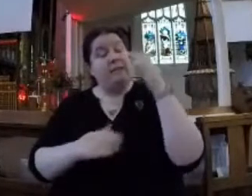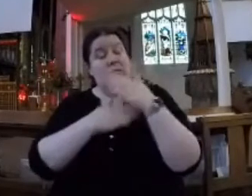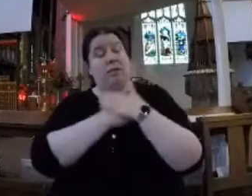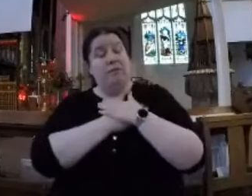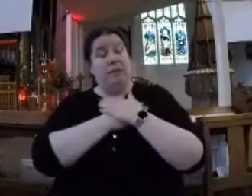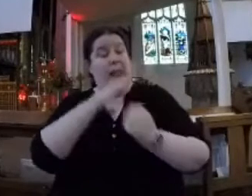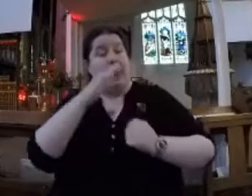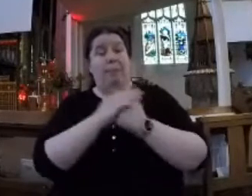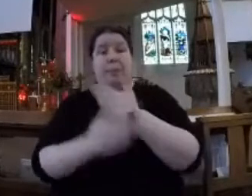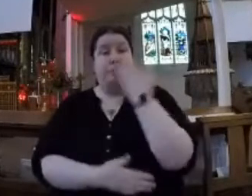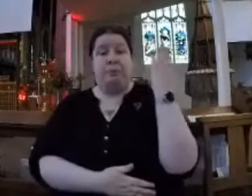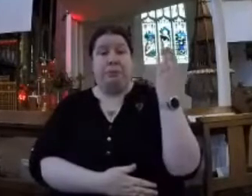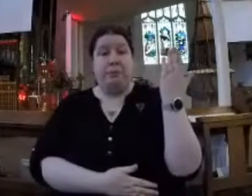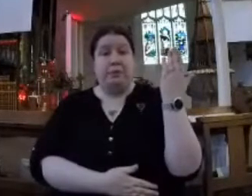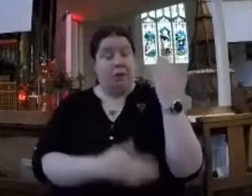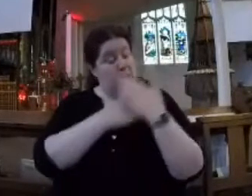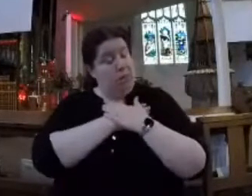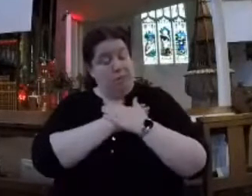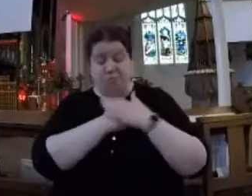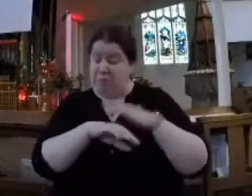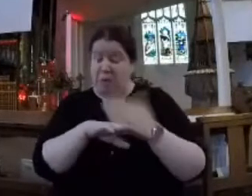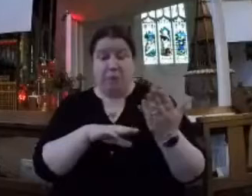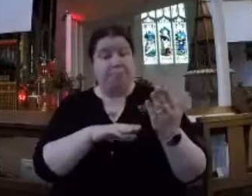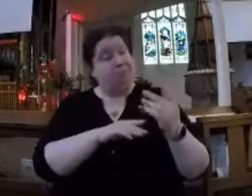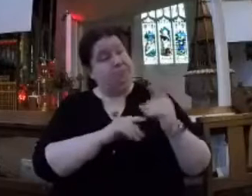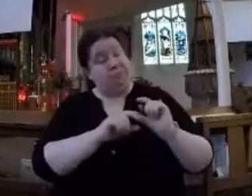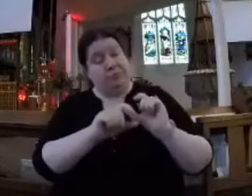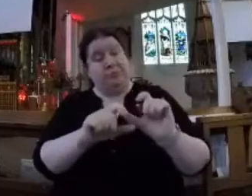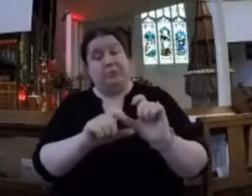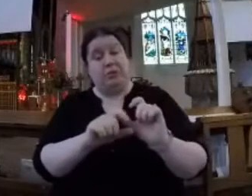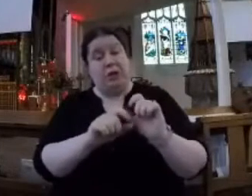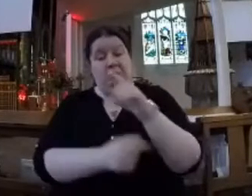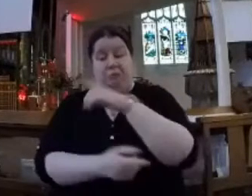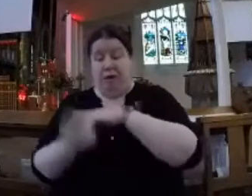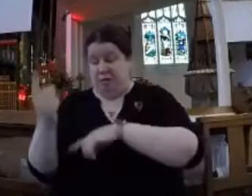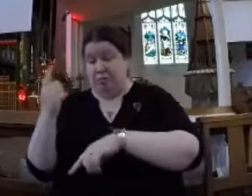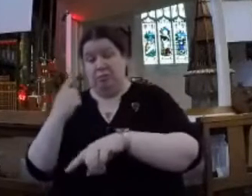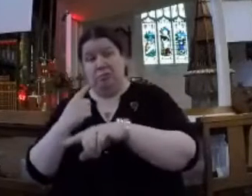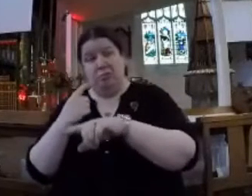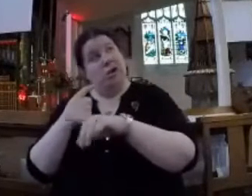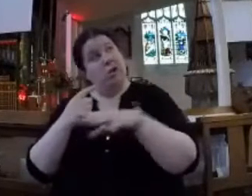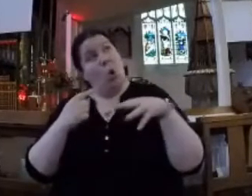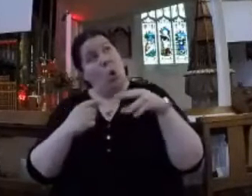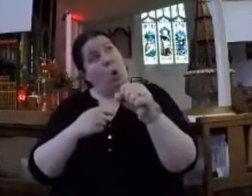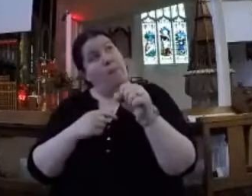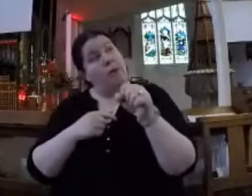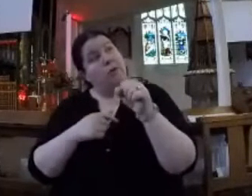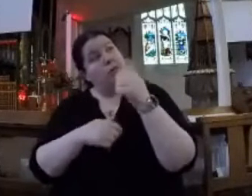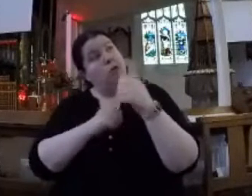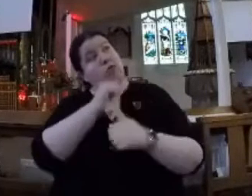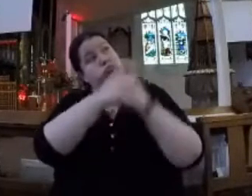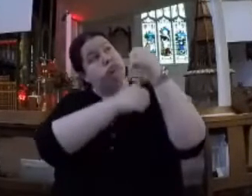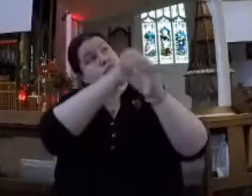limitless. And our only hope of glory, as ever, is Christ in